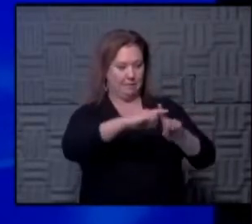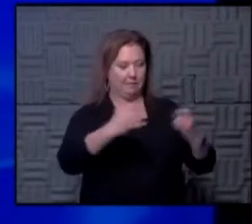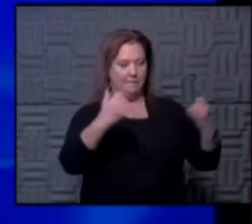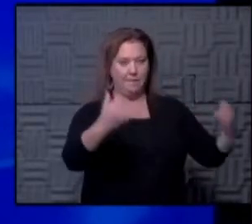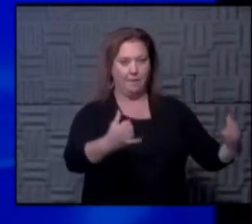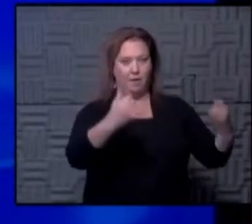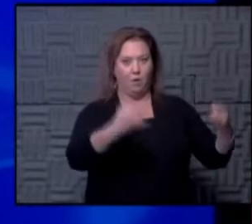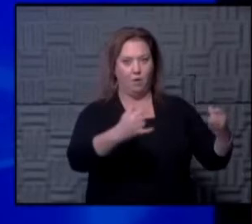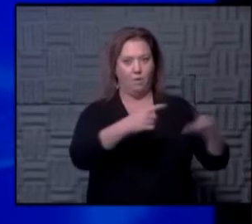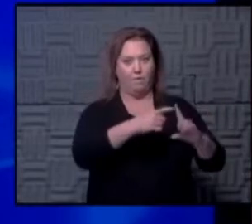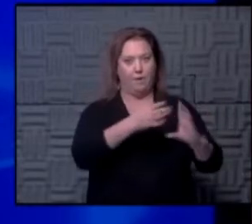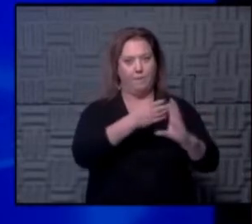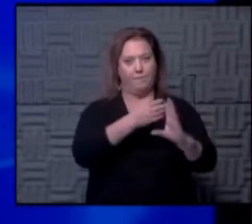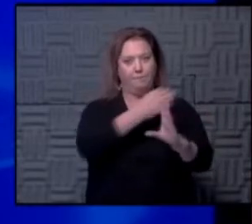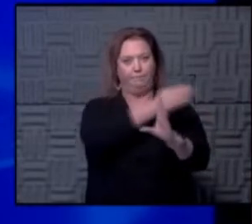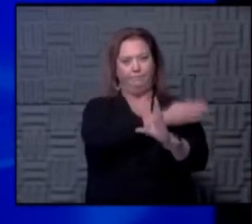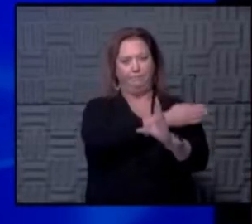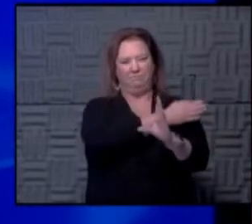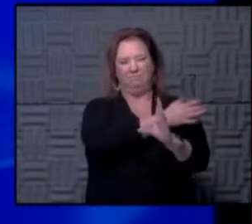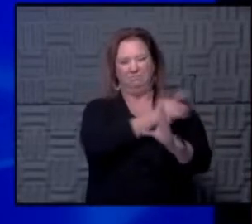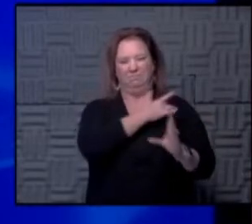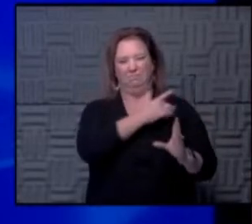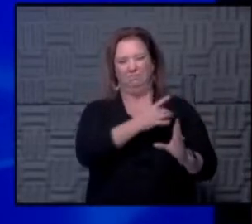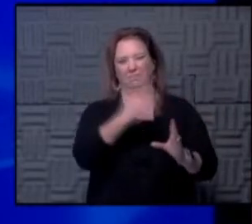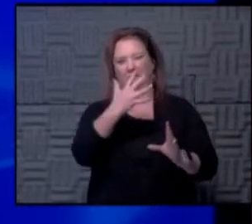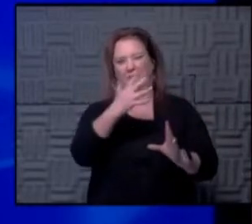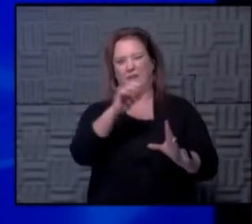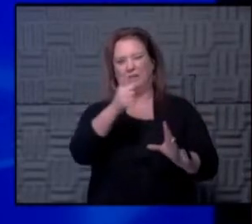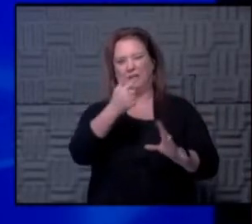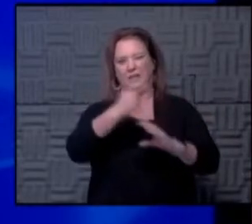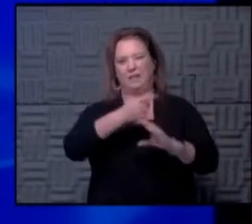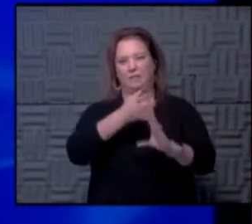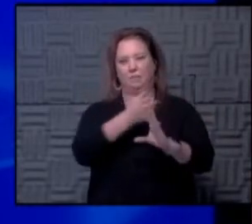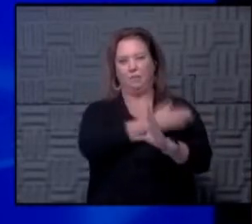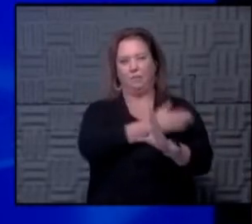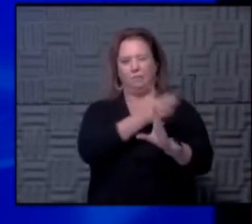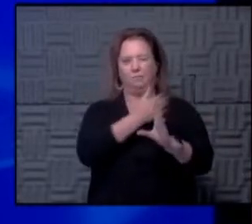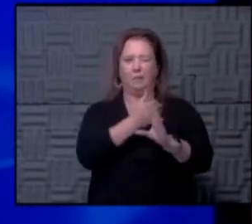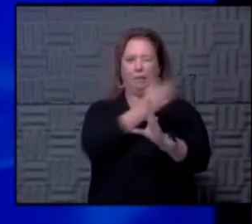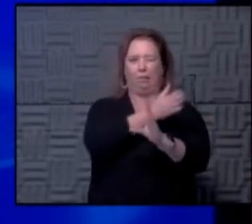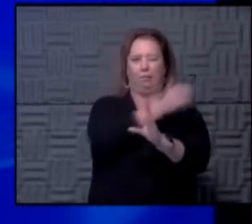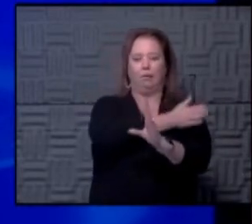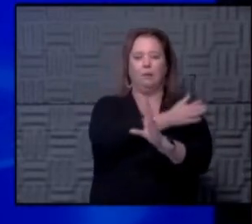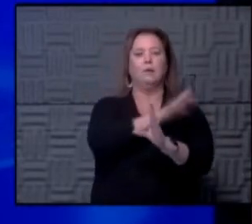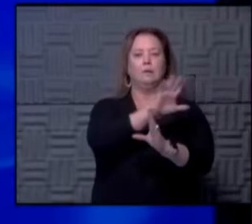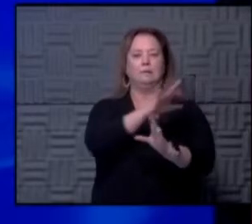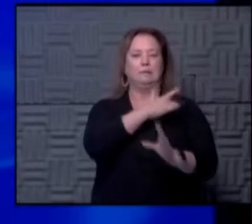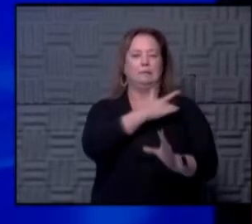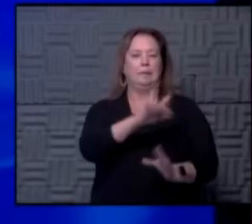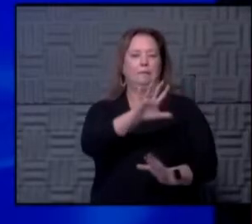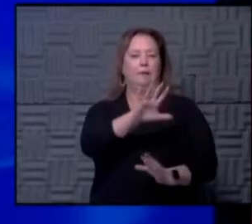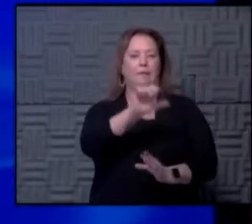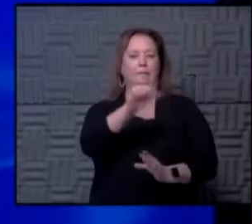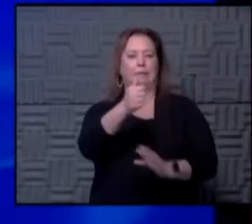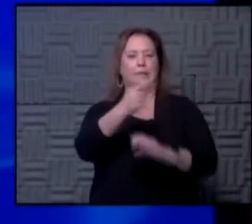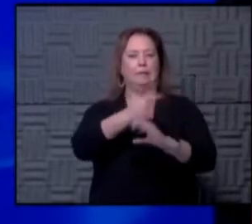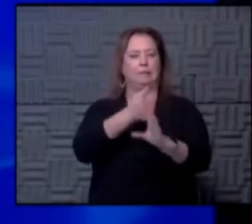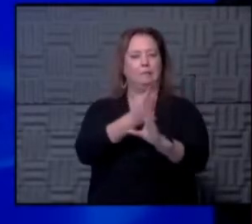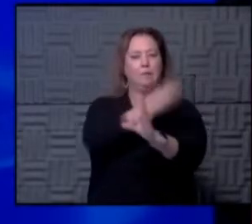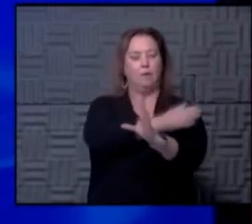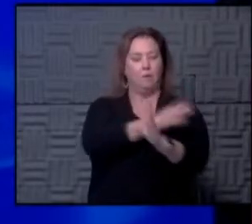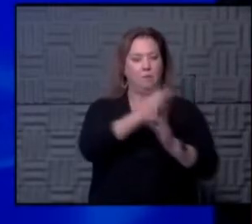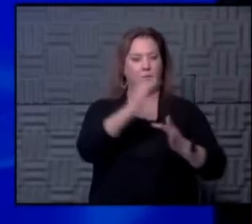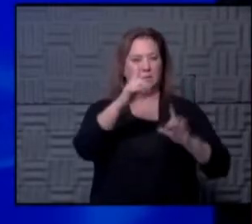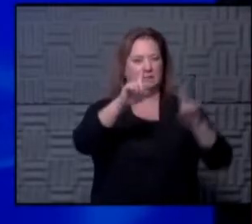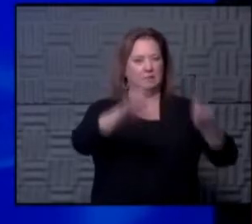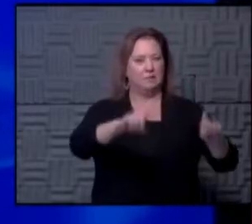now are from interactions most likely 5 to 10 days ago, maybe a little longer, but most likely 5 to 10 days ago. So